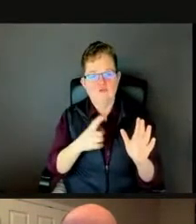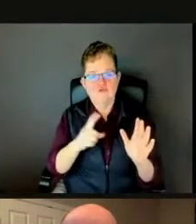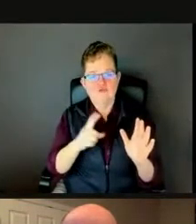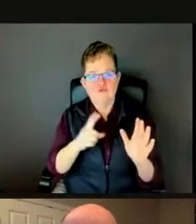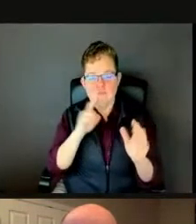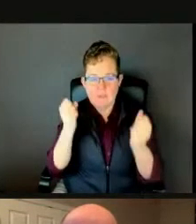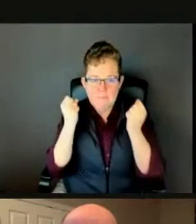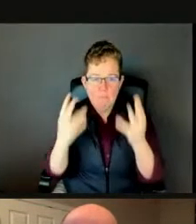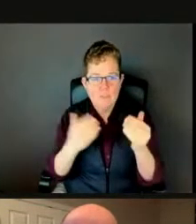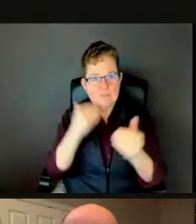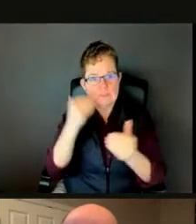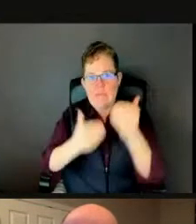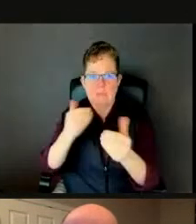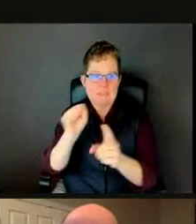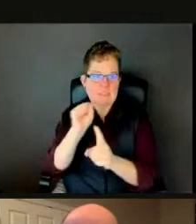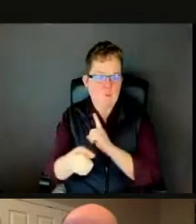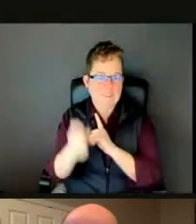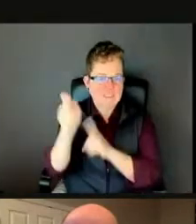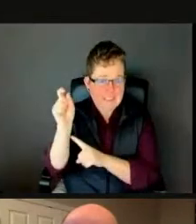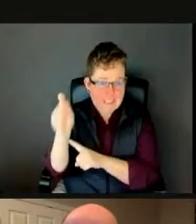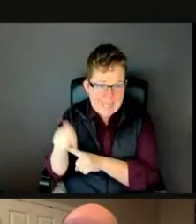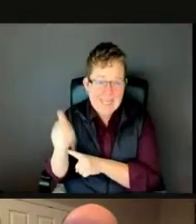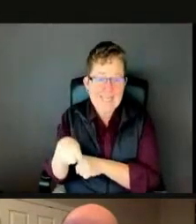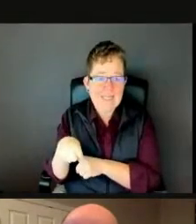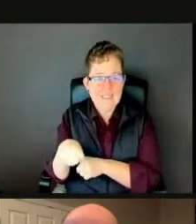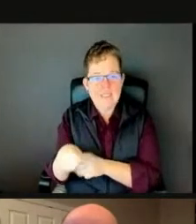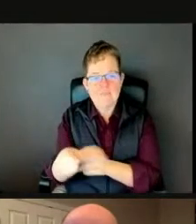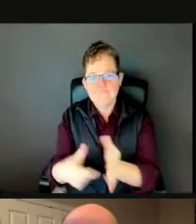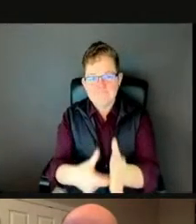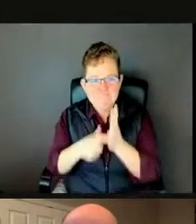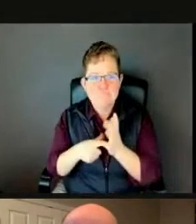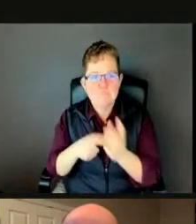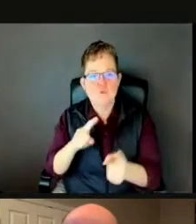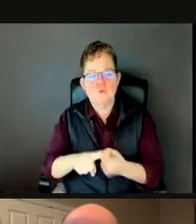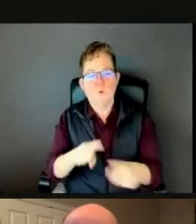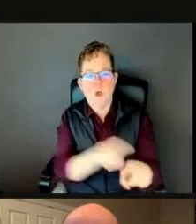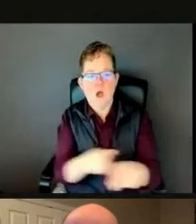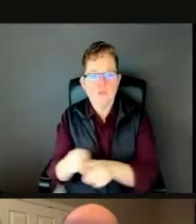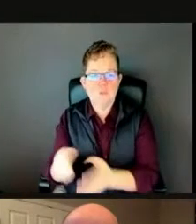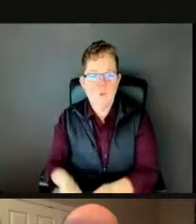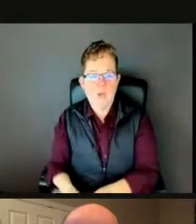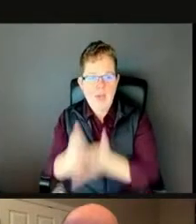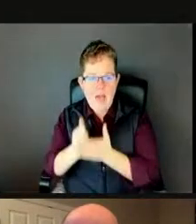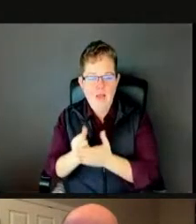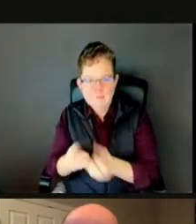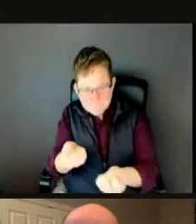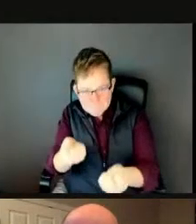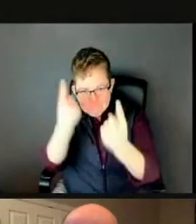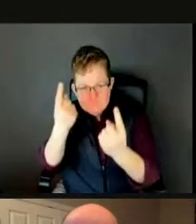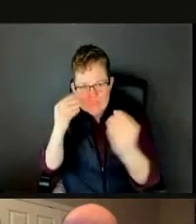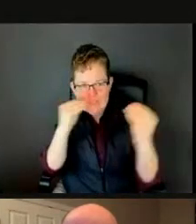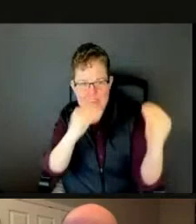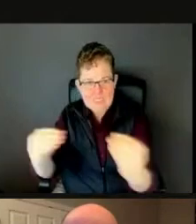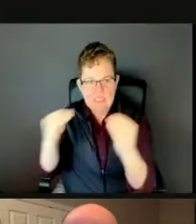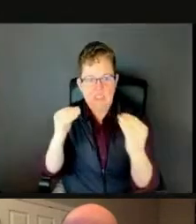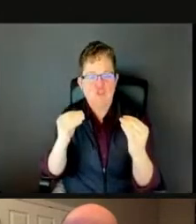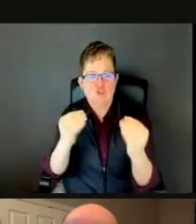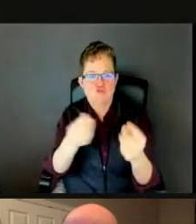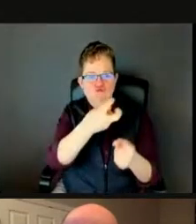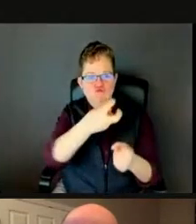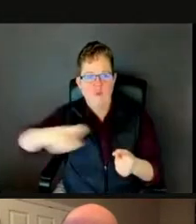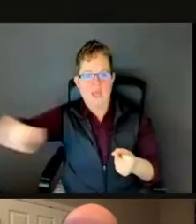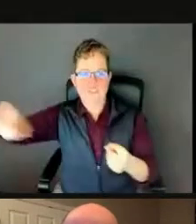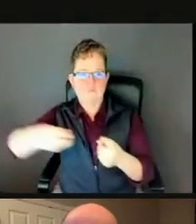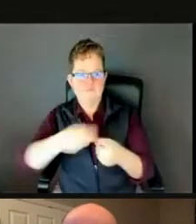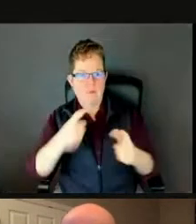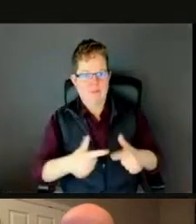multi-step situation needed and necessary to also help instill the factors of transitioning from being homeless